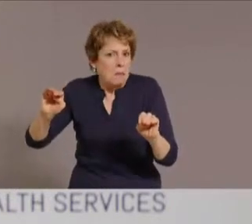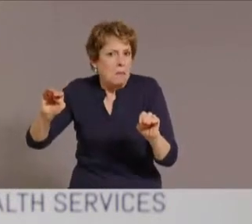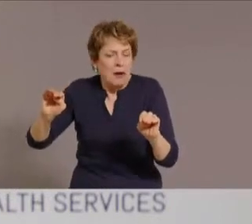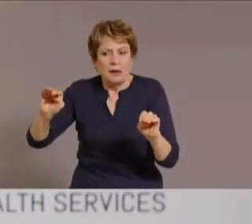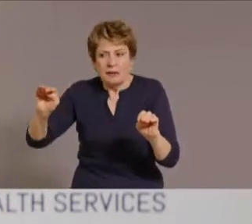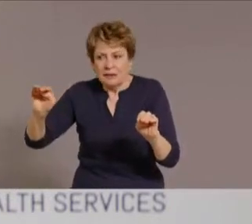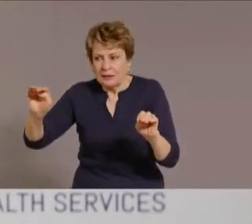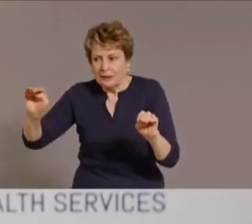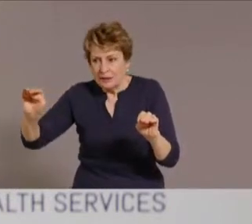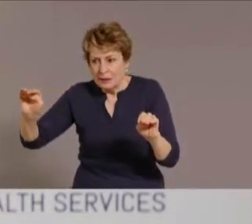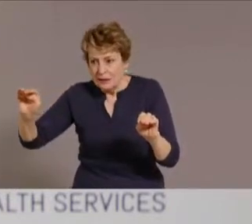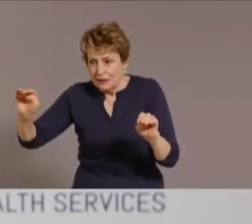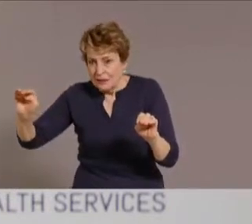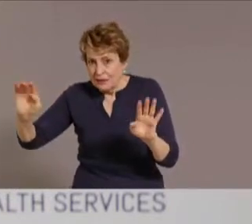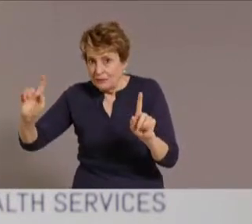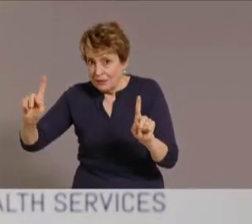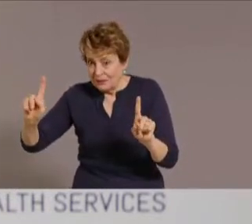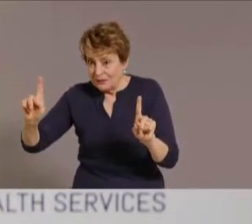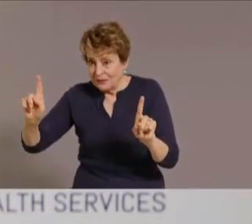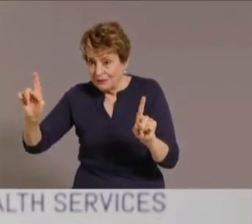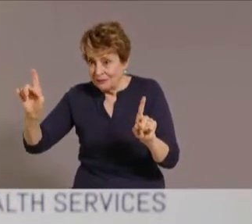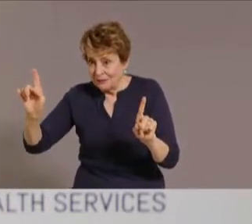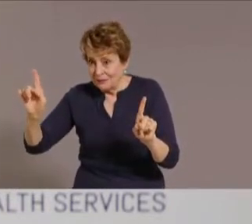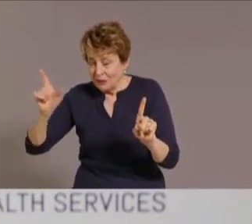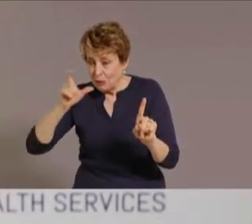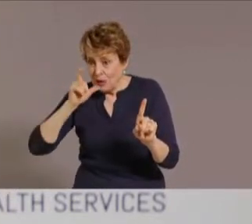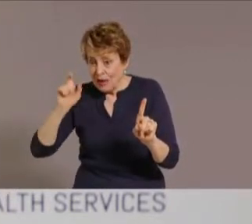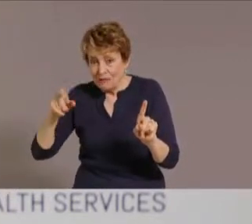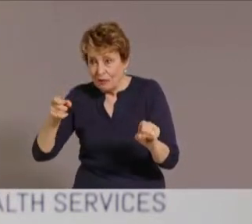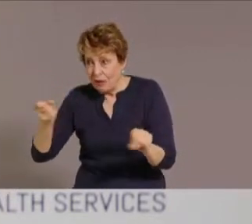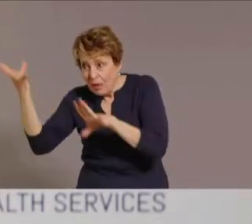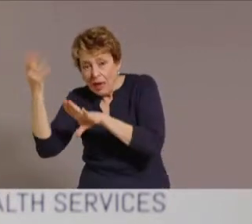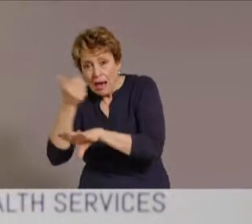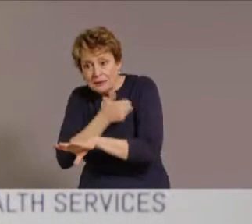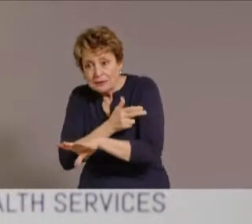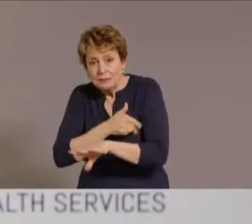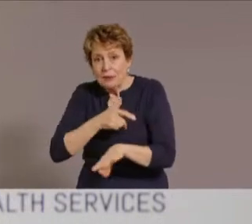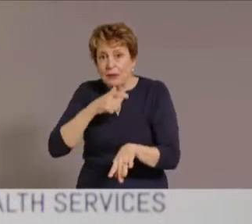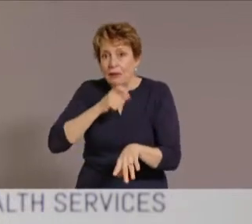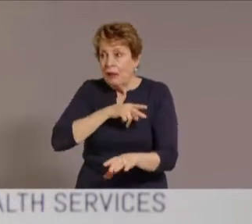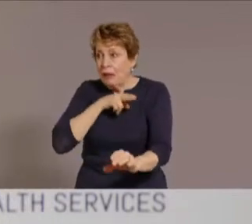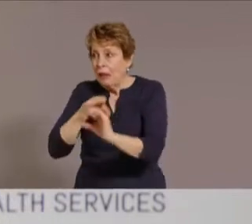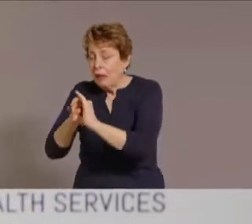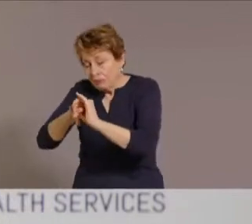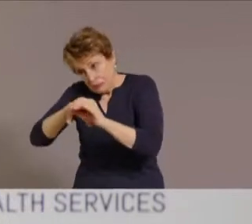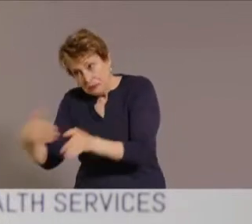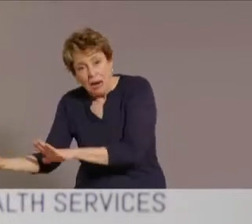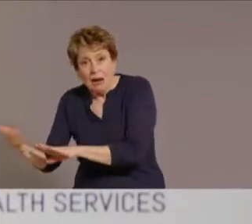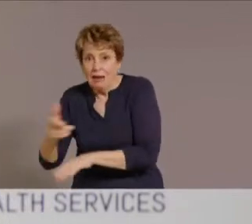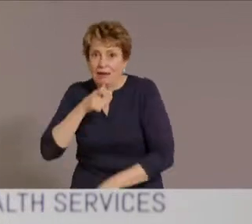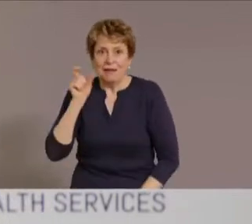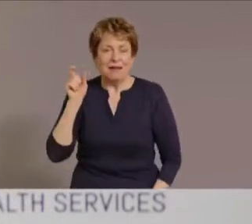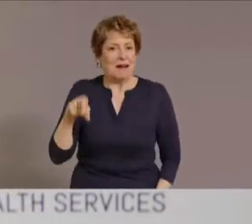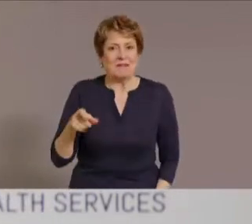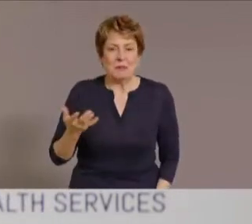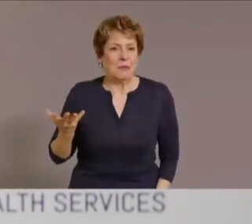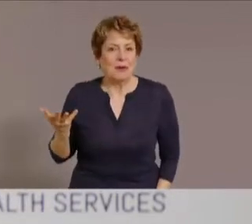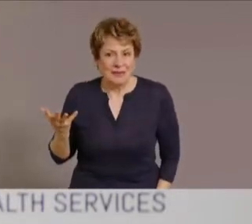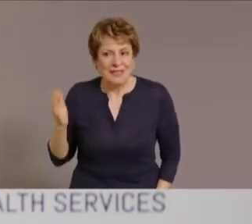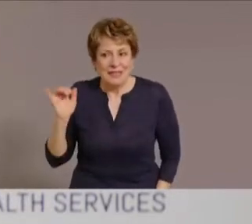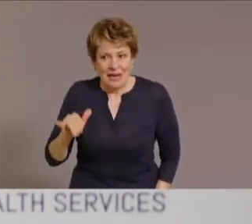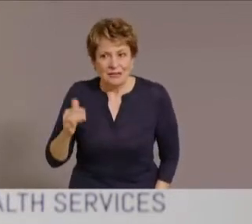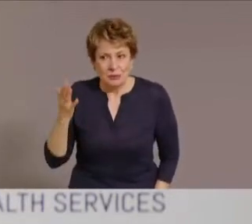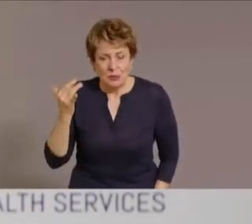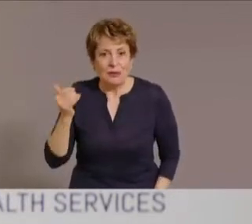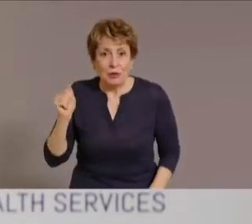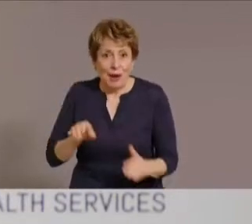cases, but people aren't necessarily being hospitalized and dying from it. but we still could be facing another surge, and